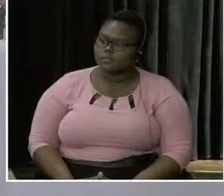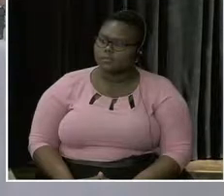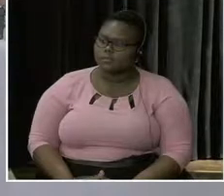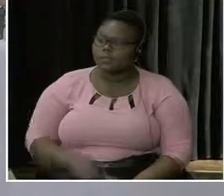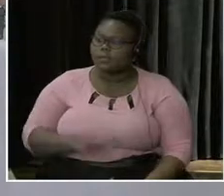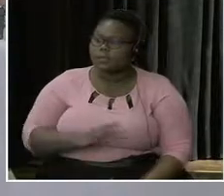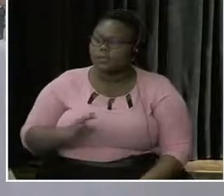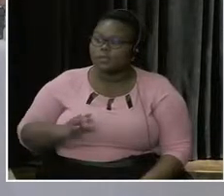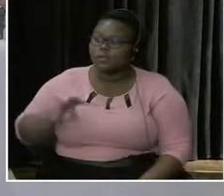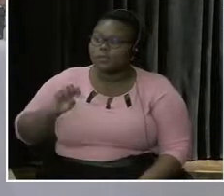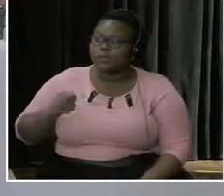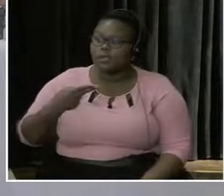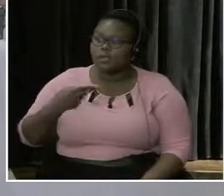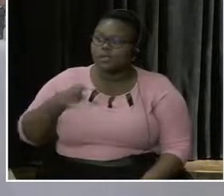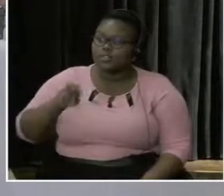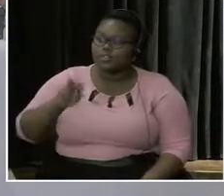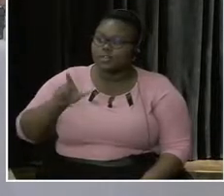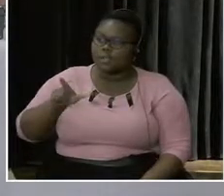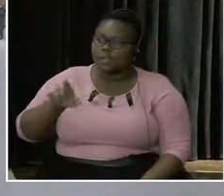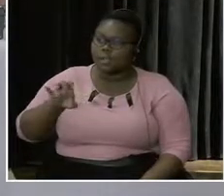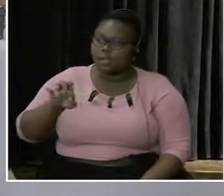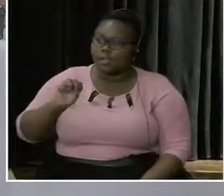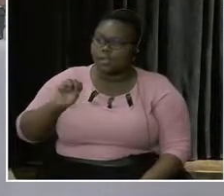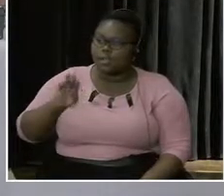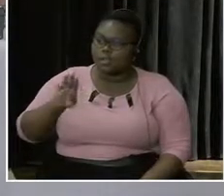Councillor Shelembe.